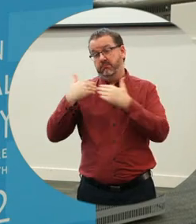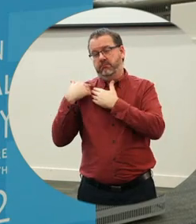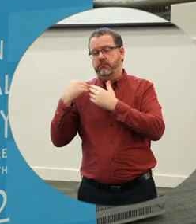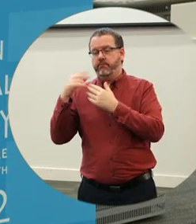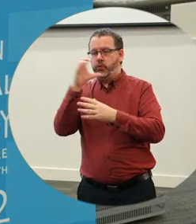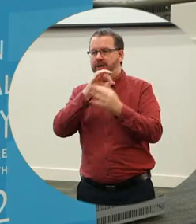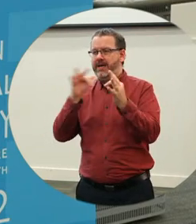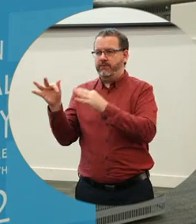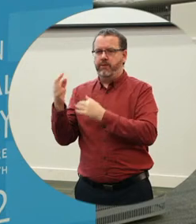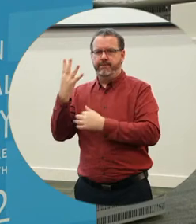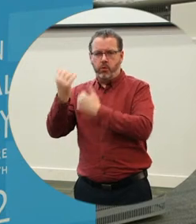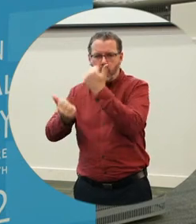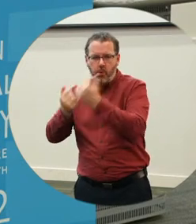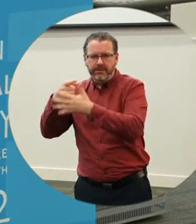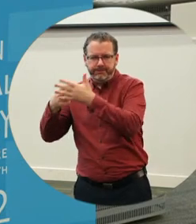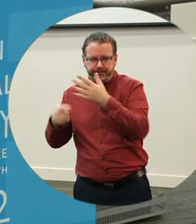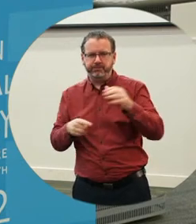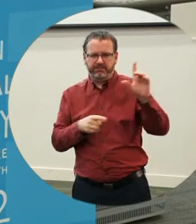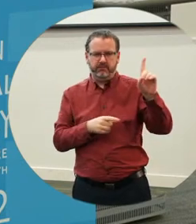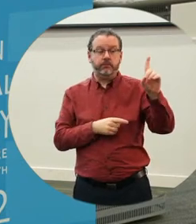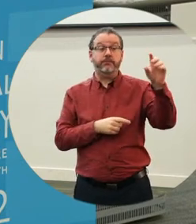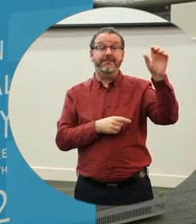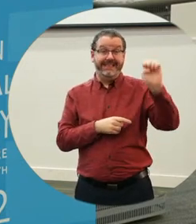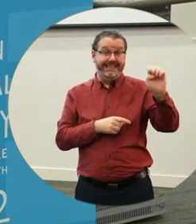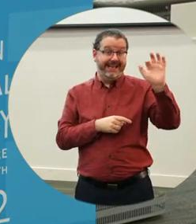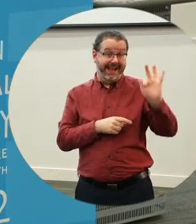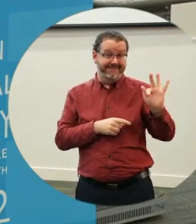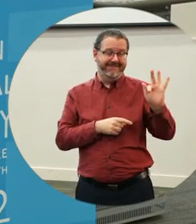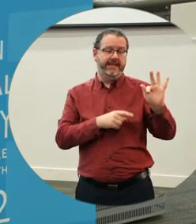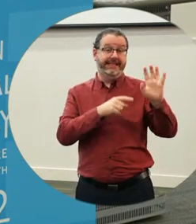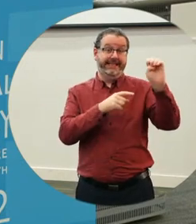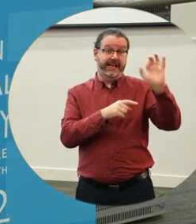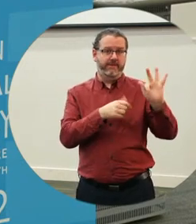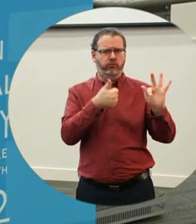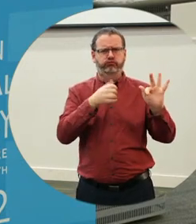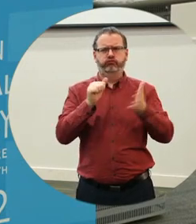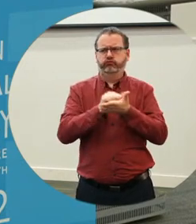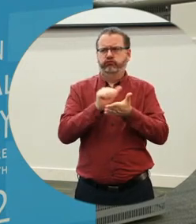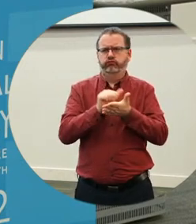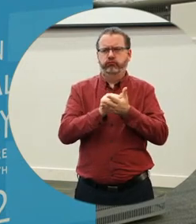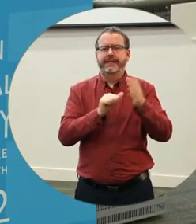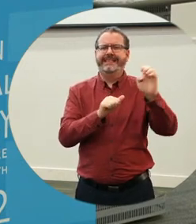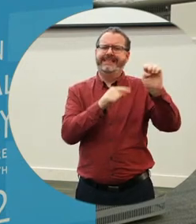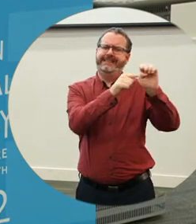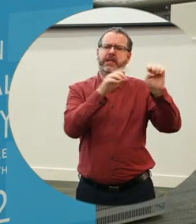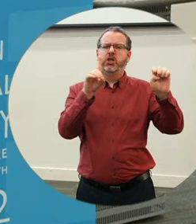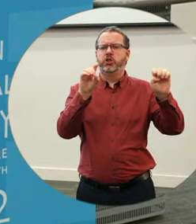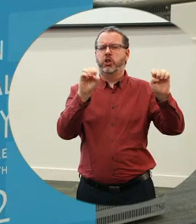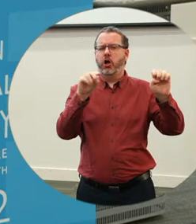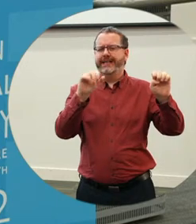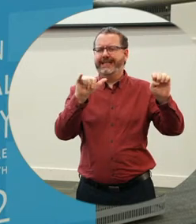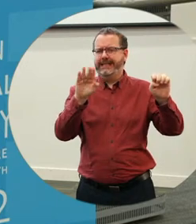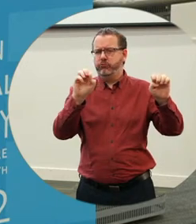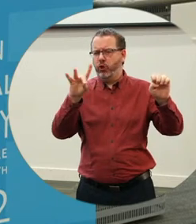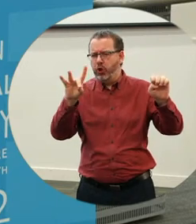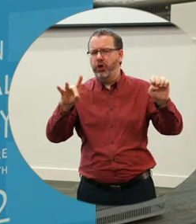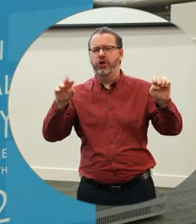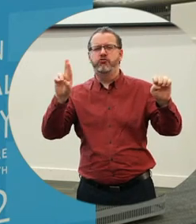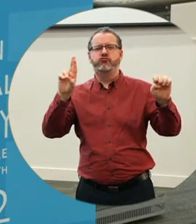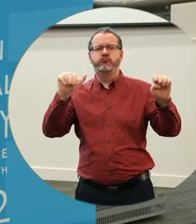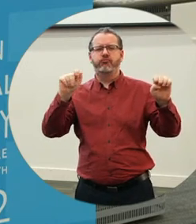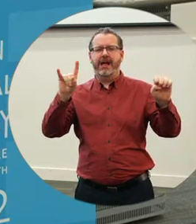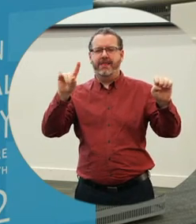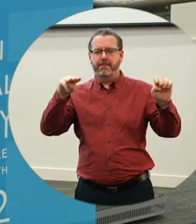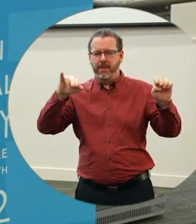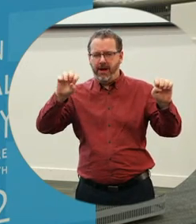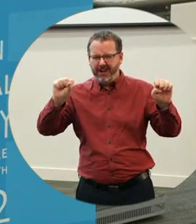law. The E and the F, they were the choice divisions. E was Donnybrook, Rathmines, Ranelagh, leafy